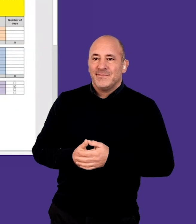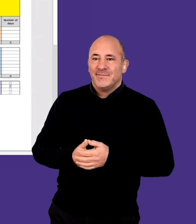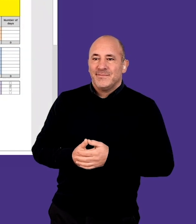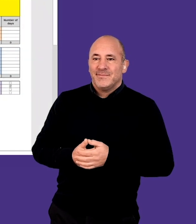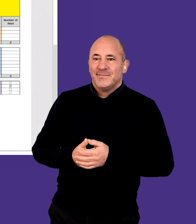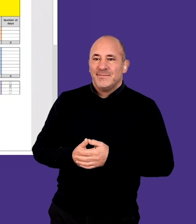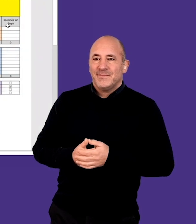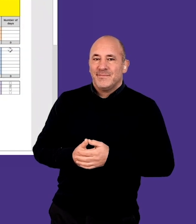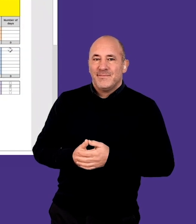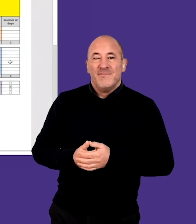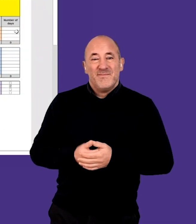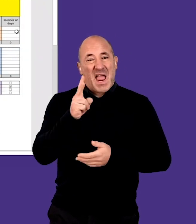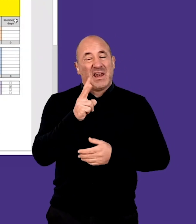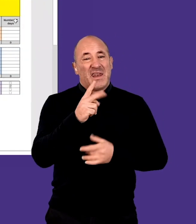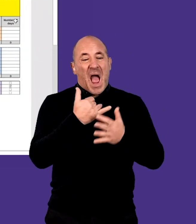here.